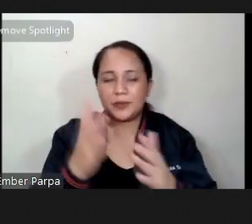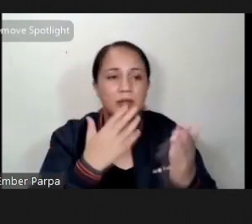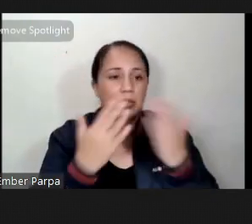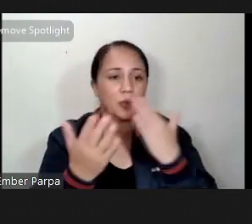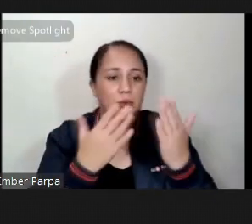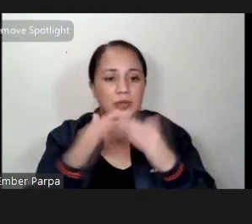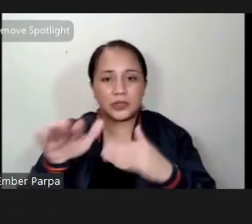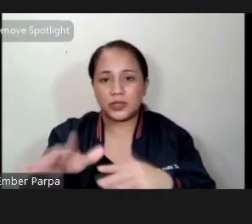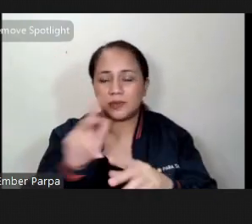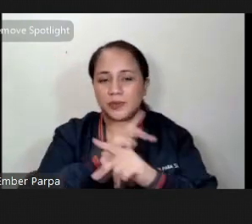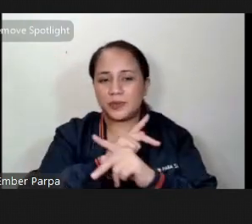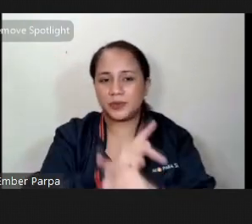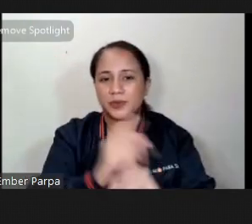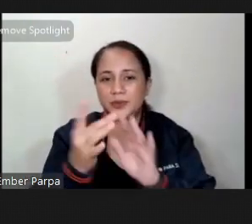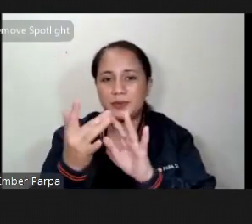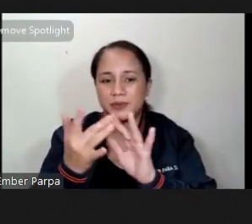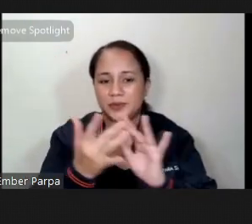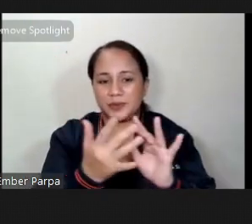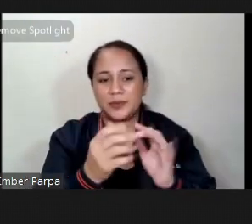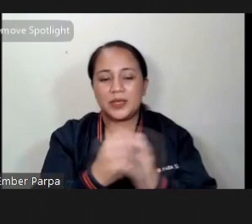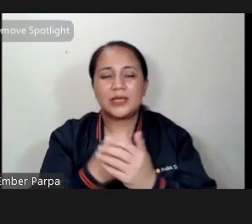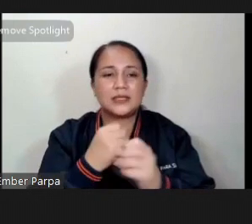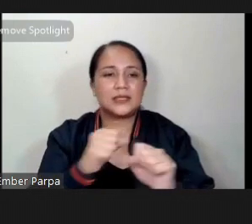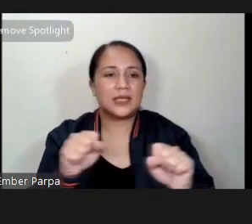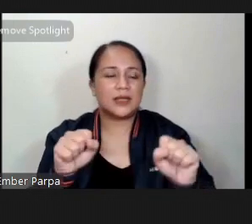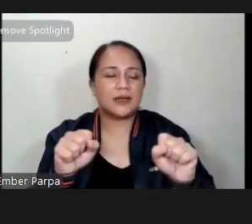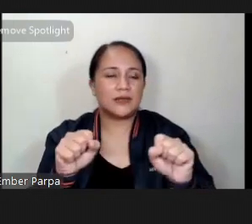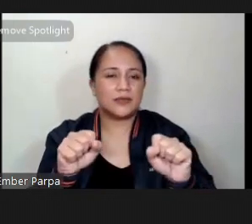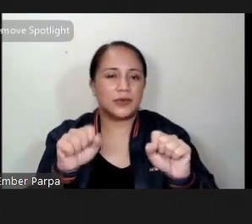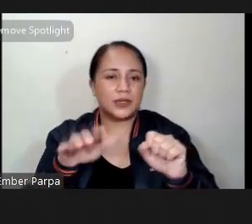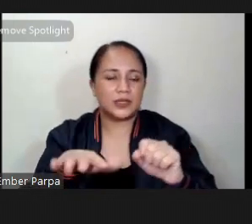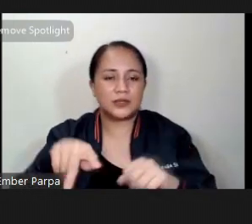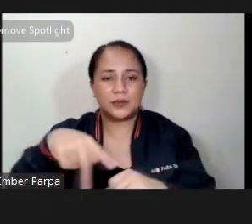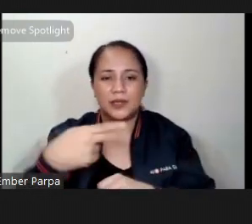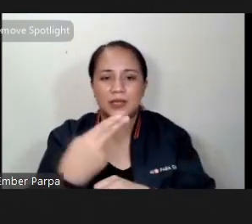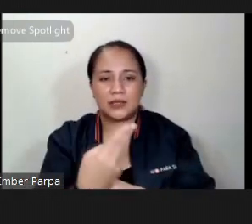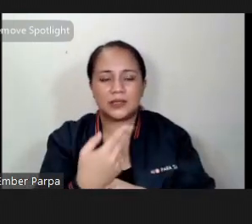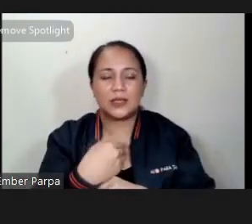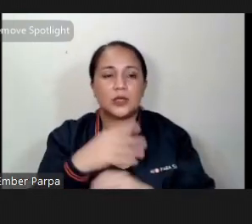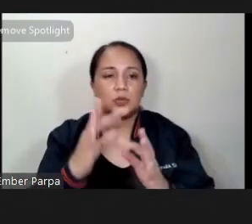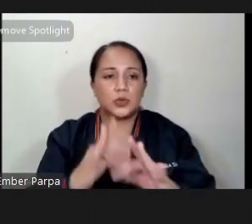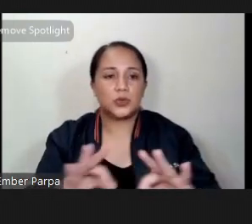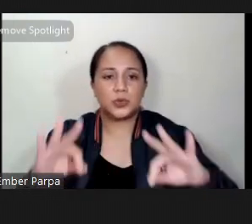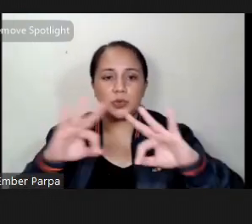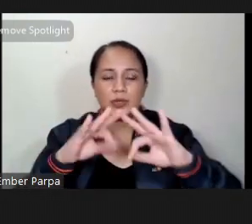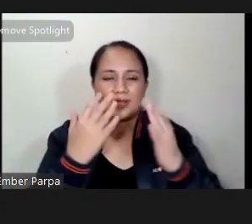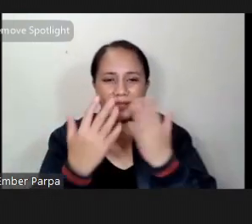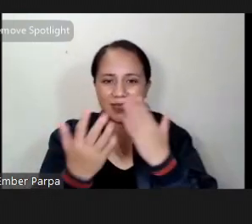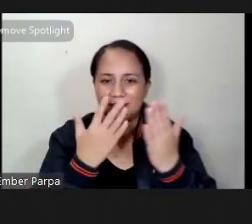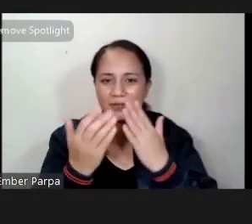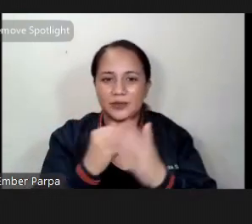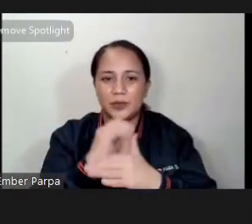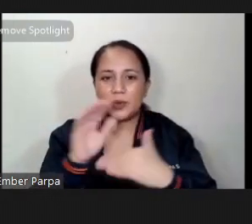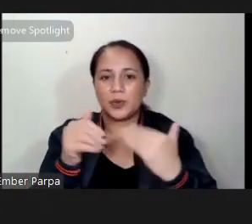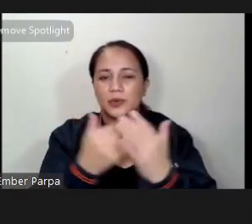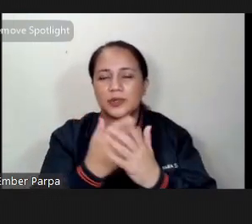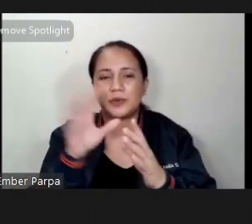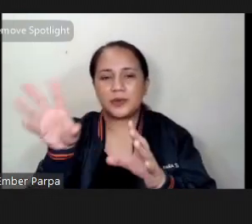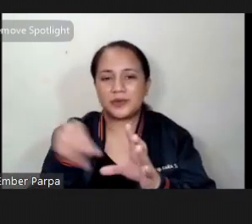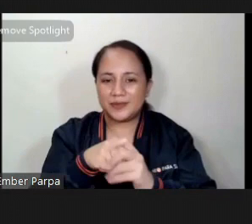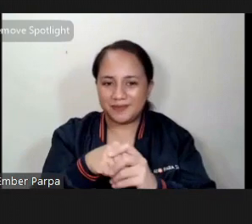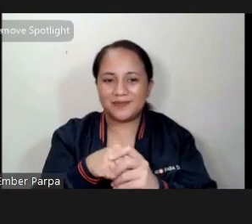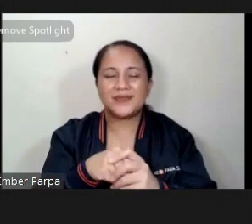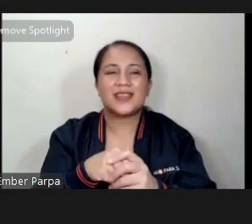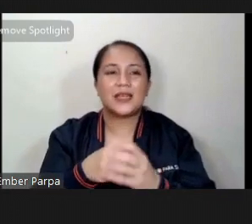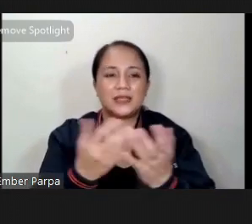to Child Protection Network, Safer Kids PH, and UNICEF, and thank you to all of the participants